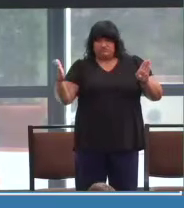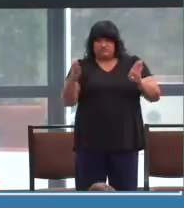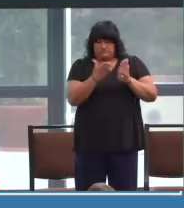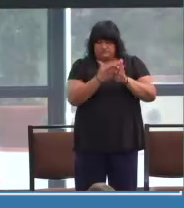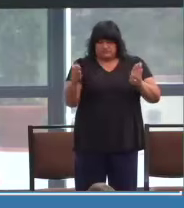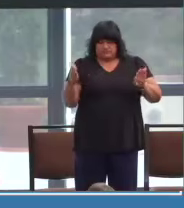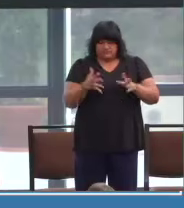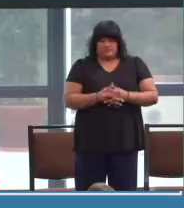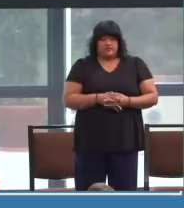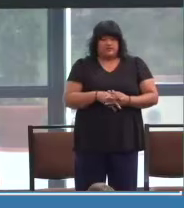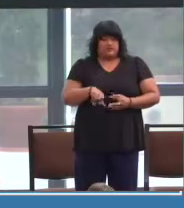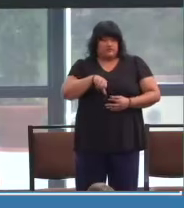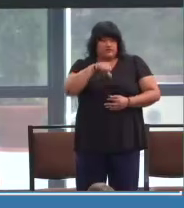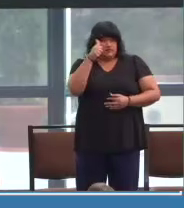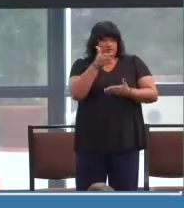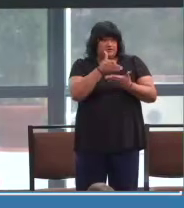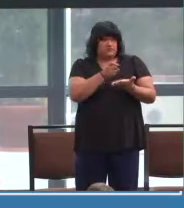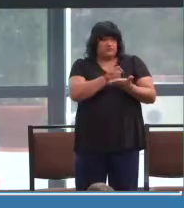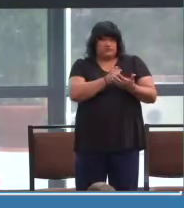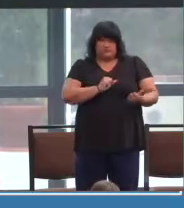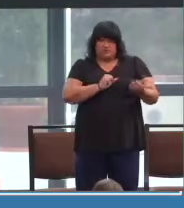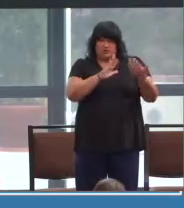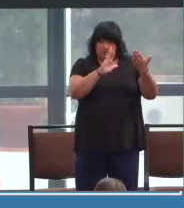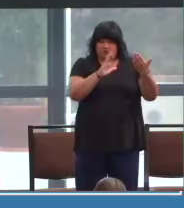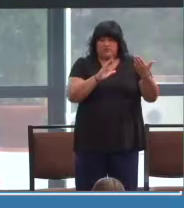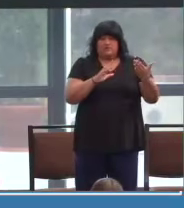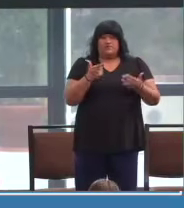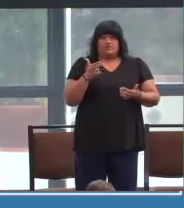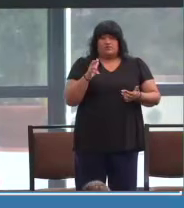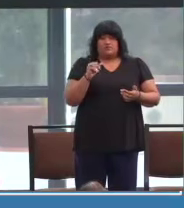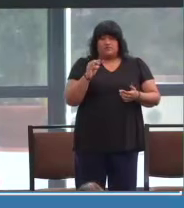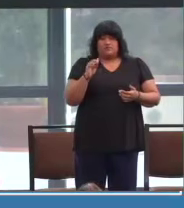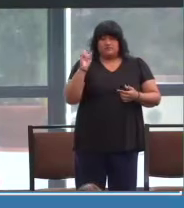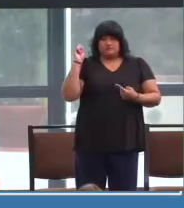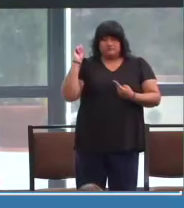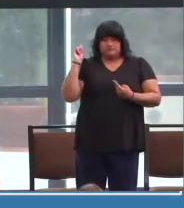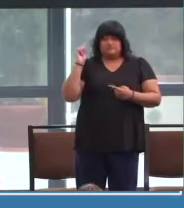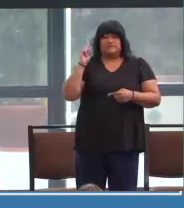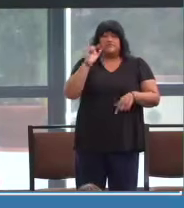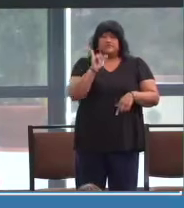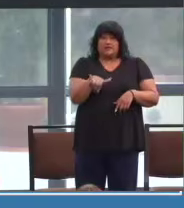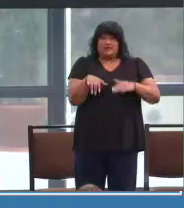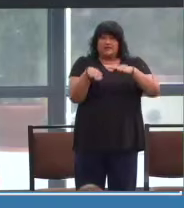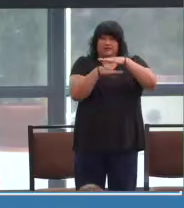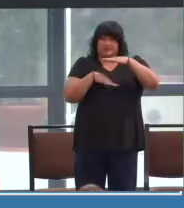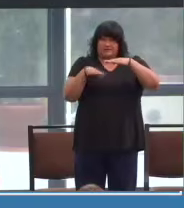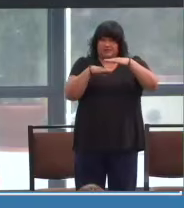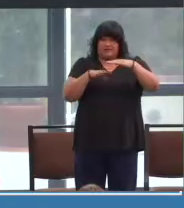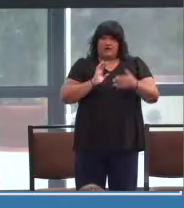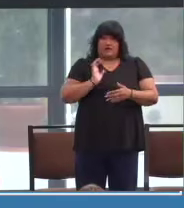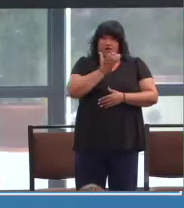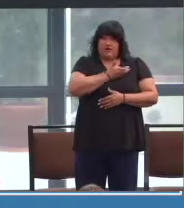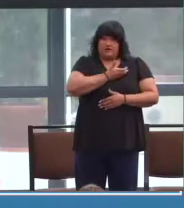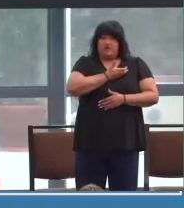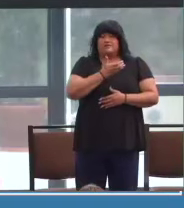Another treat to target recommendation is glucocorticoid minimization. So basically, part of our